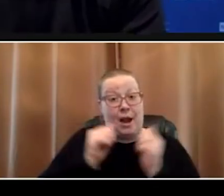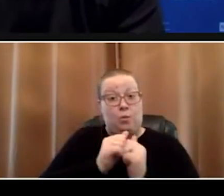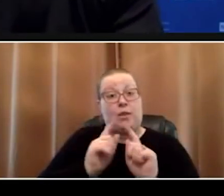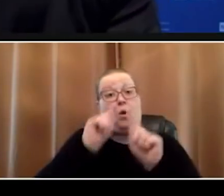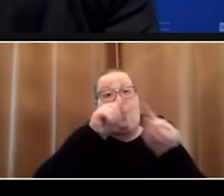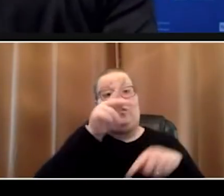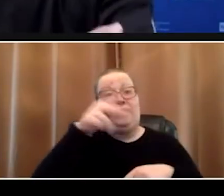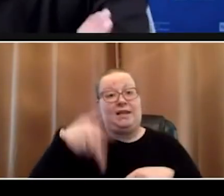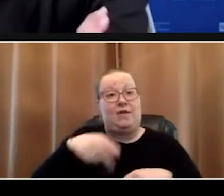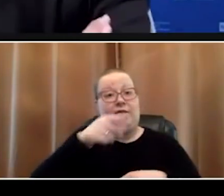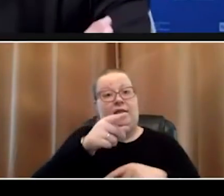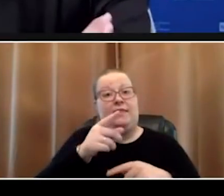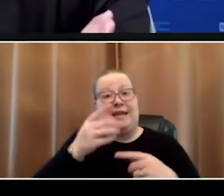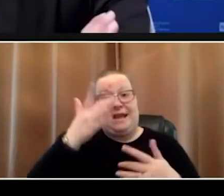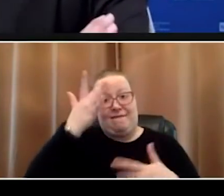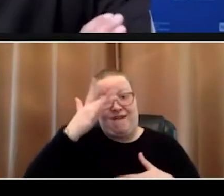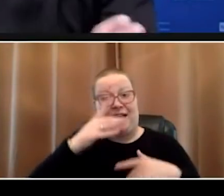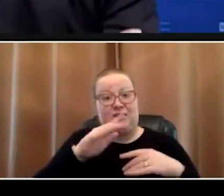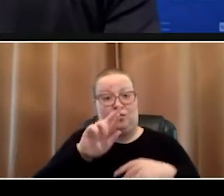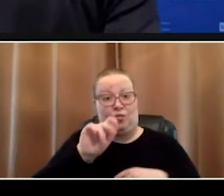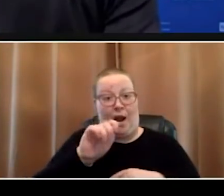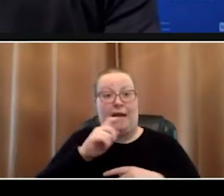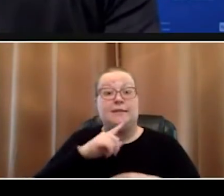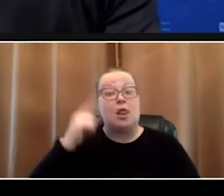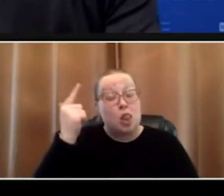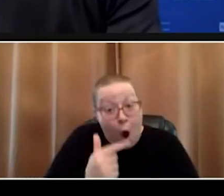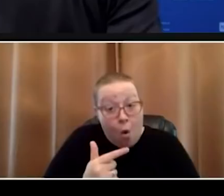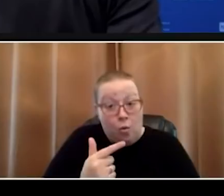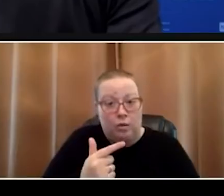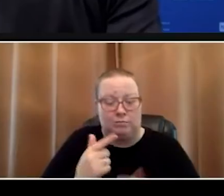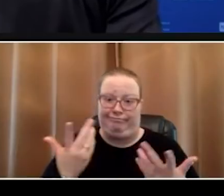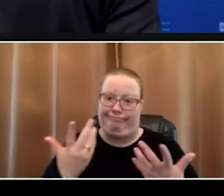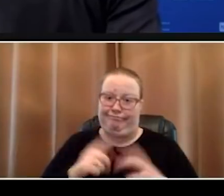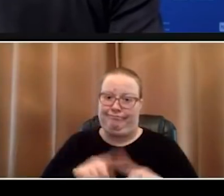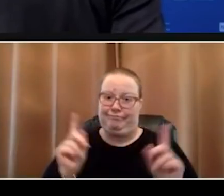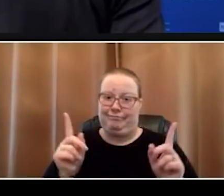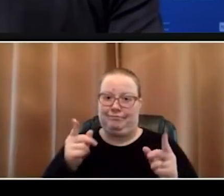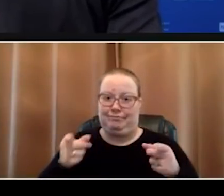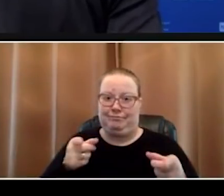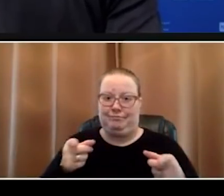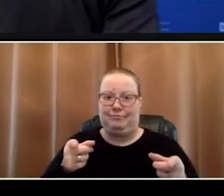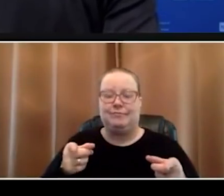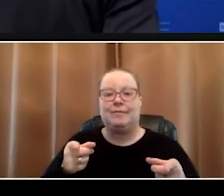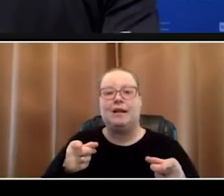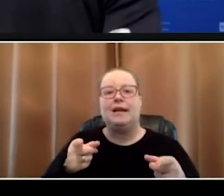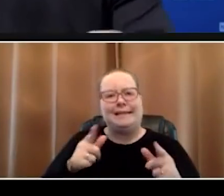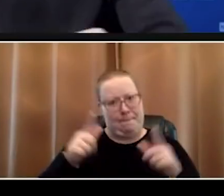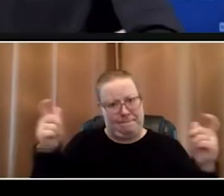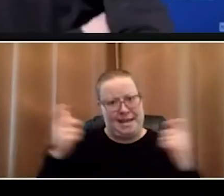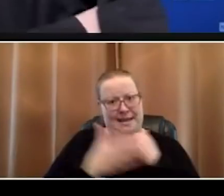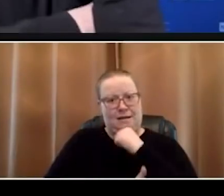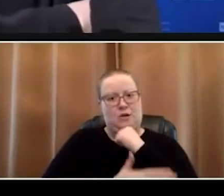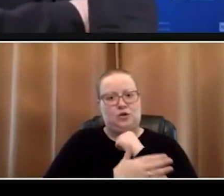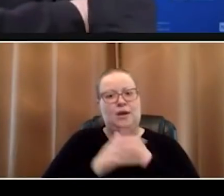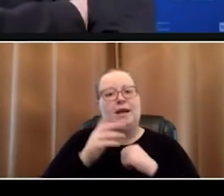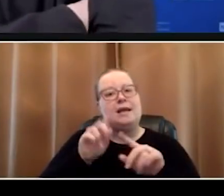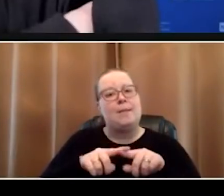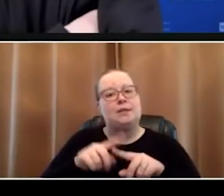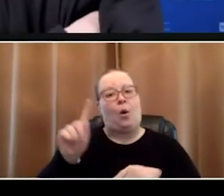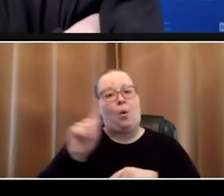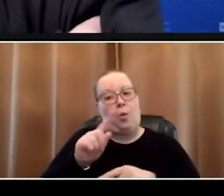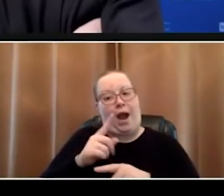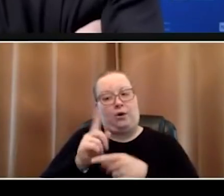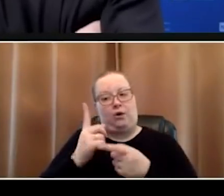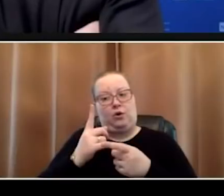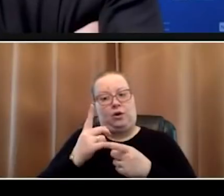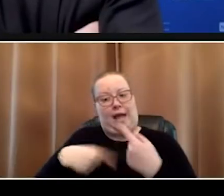might be really, really low. We're a big country. It depends on where you're coming from and where you're going. And I think